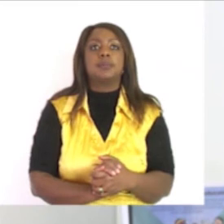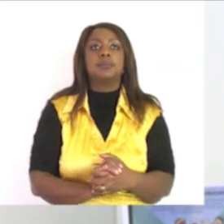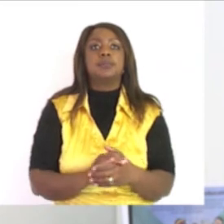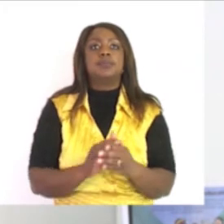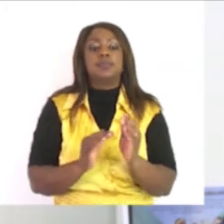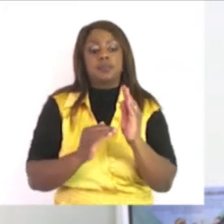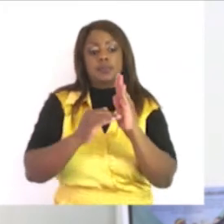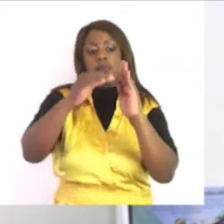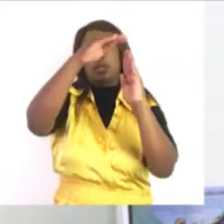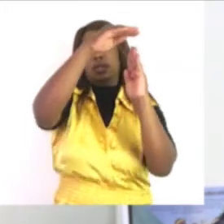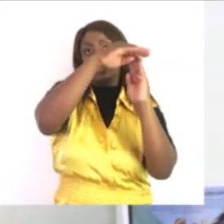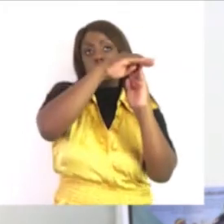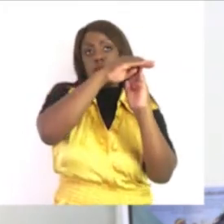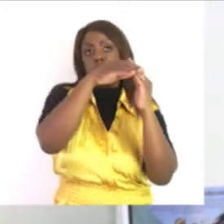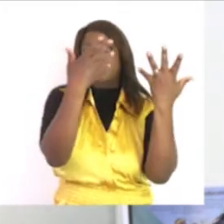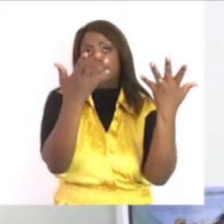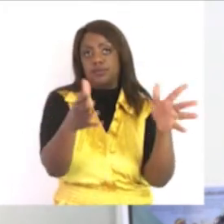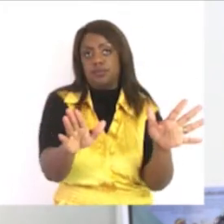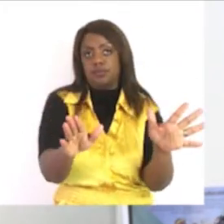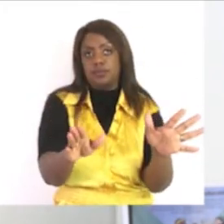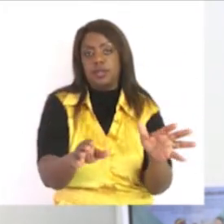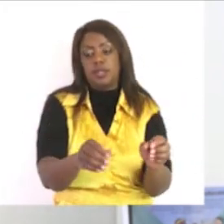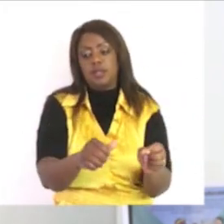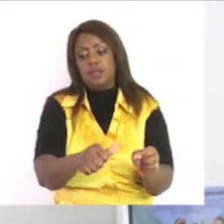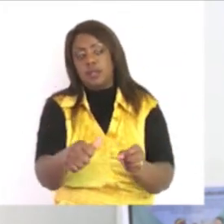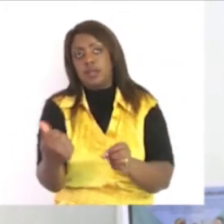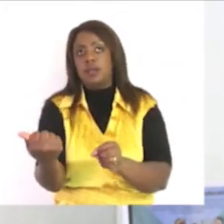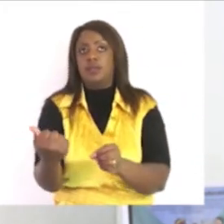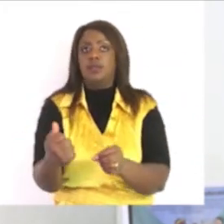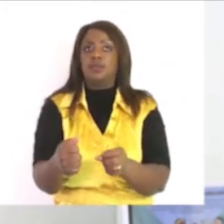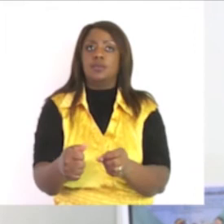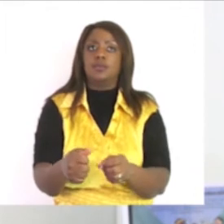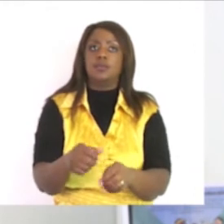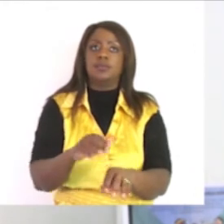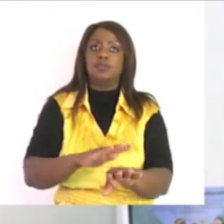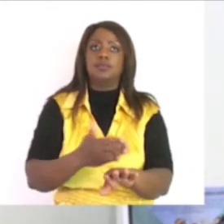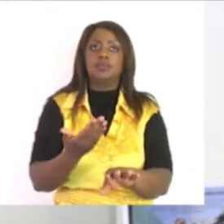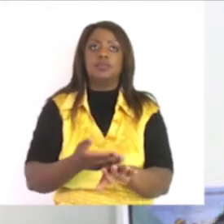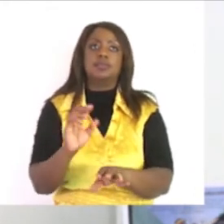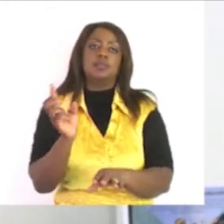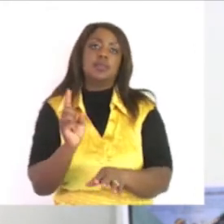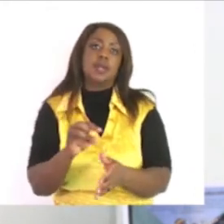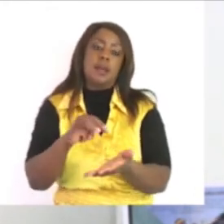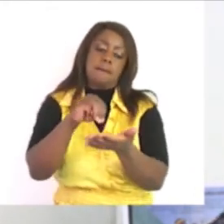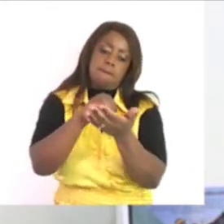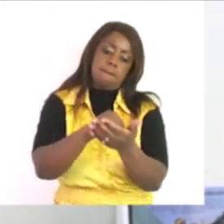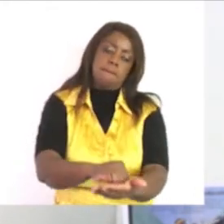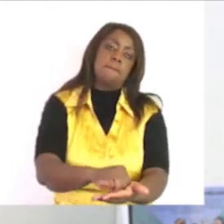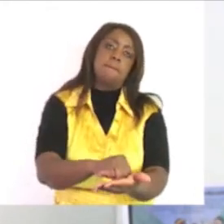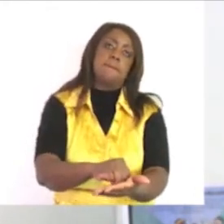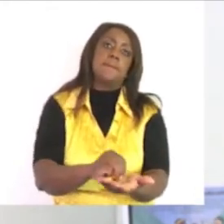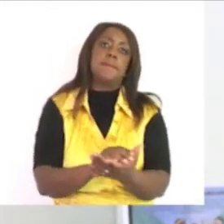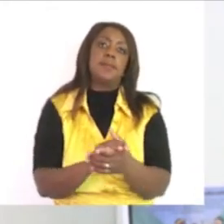height is done, so we have to move to an experiment of mass.